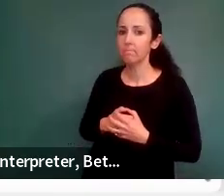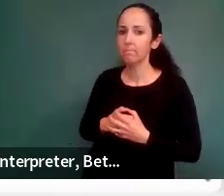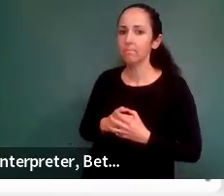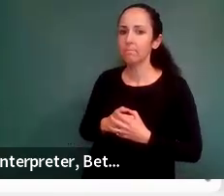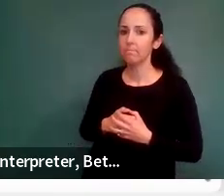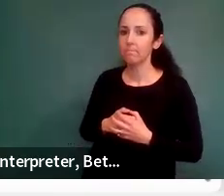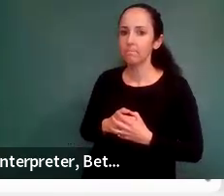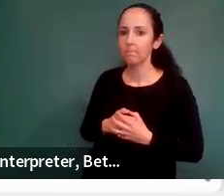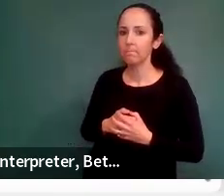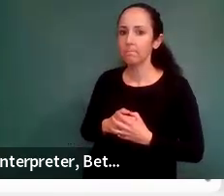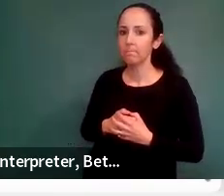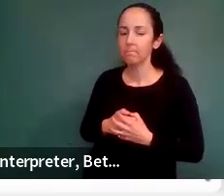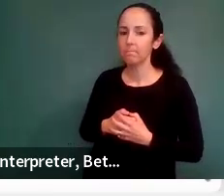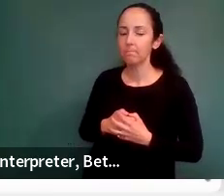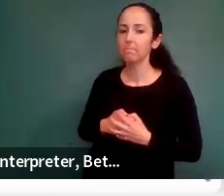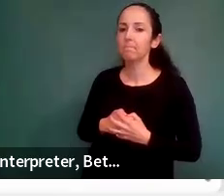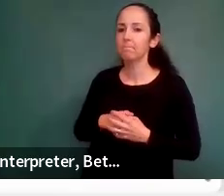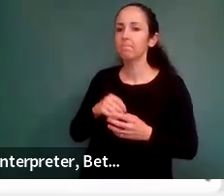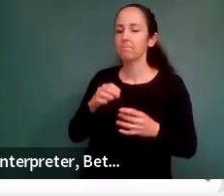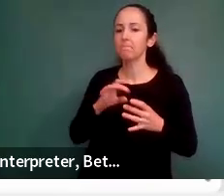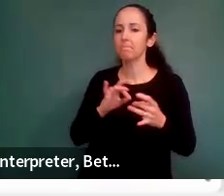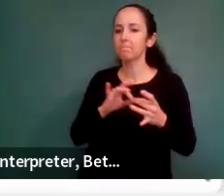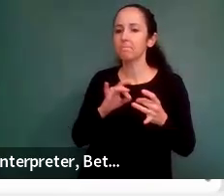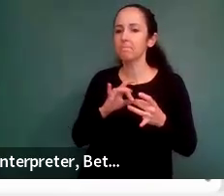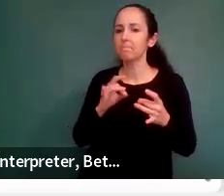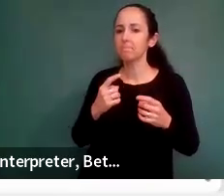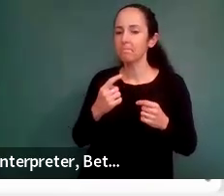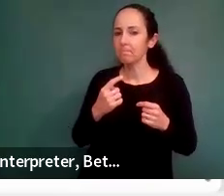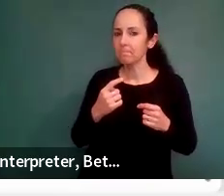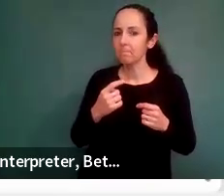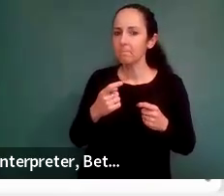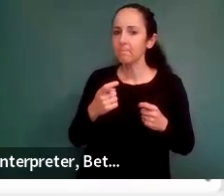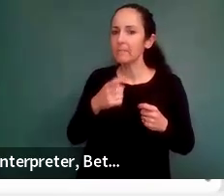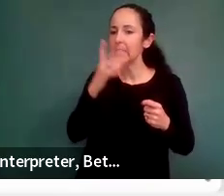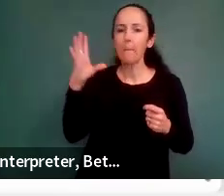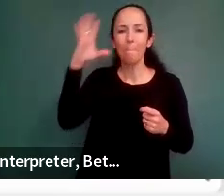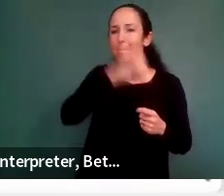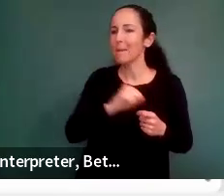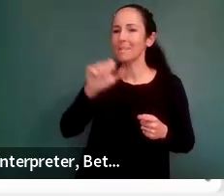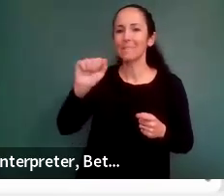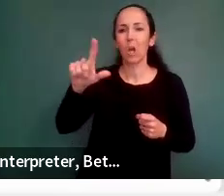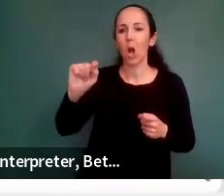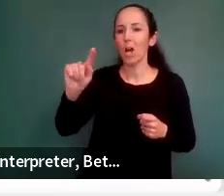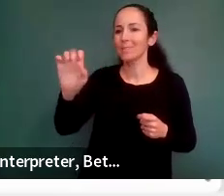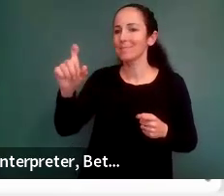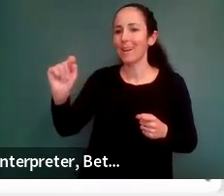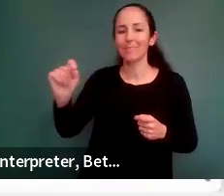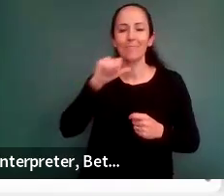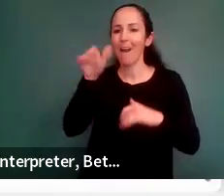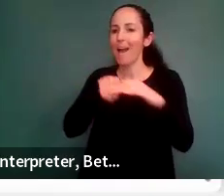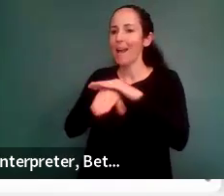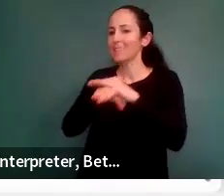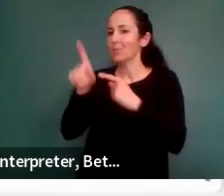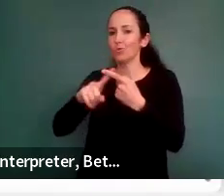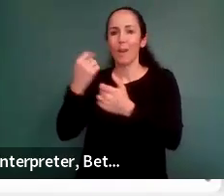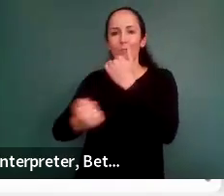button. Fix the remaining issues in the document to make it accessible to everyone. Media and illustrations, missing alt text -1 button 1 of 1. Great.